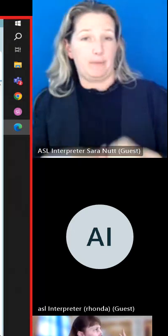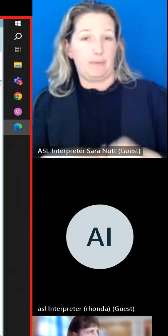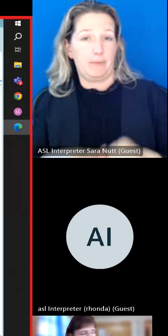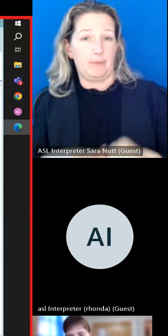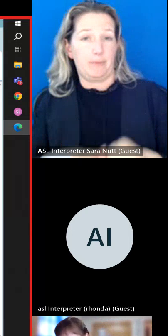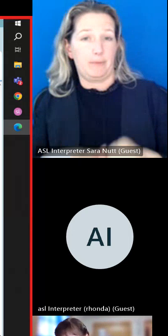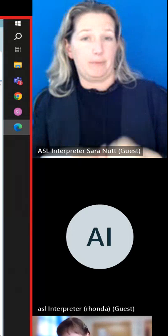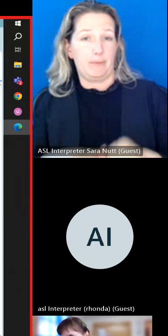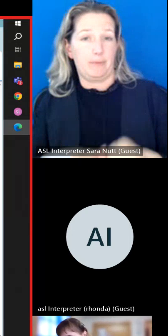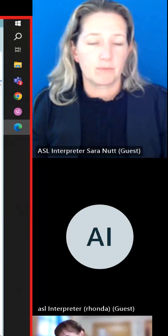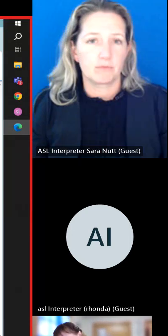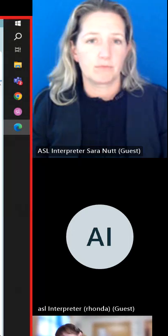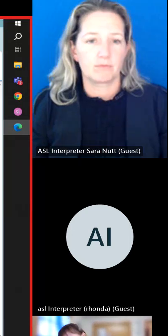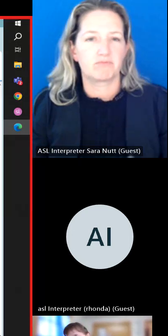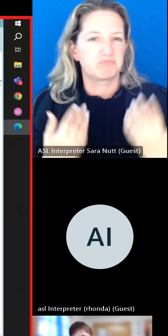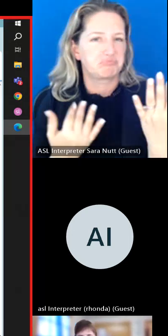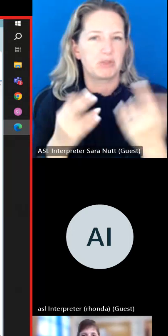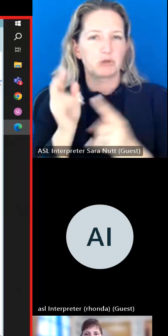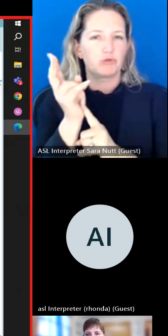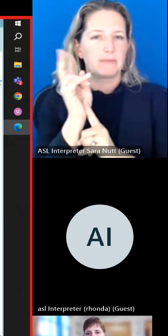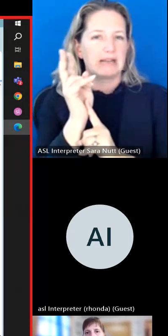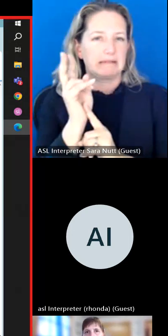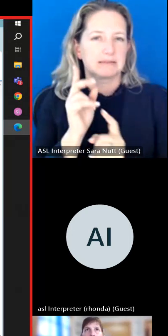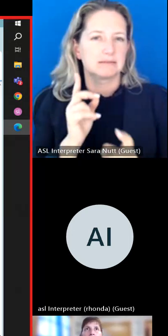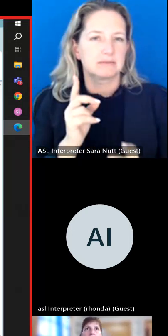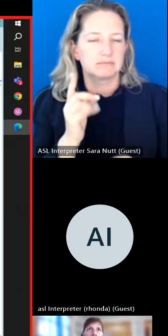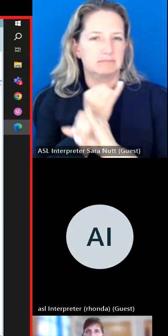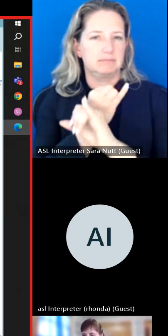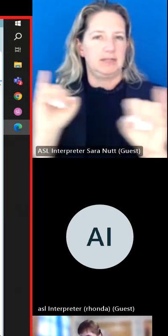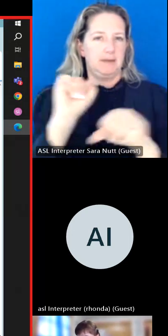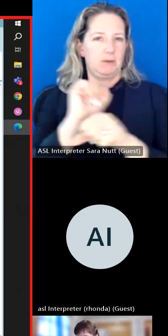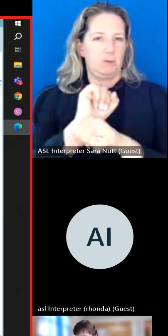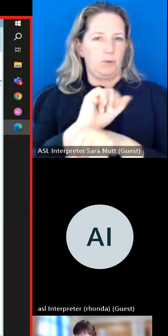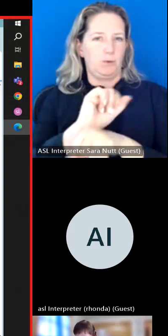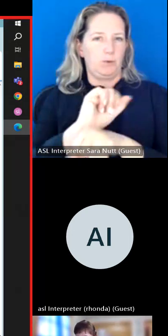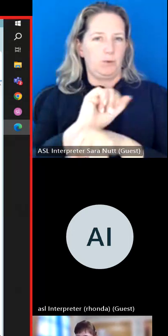And we'll have just about 2 minutes for this.